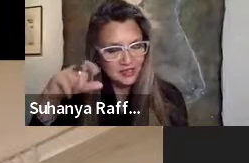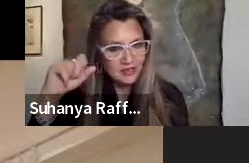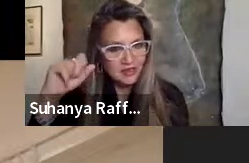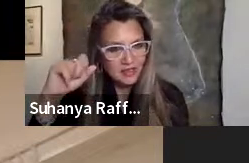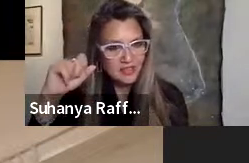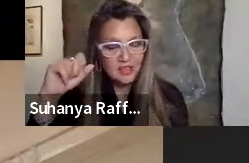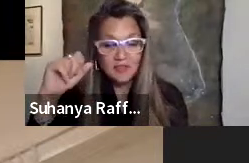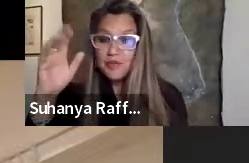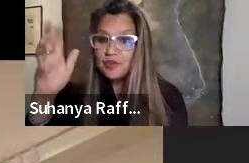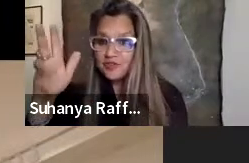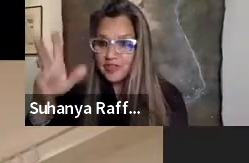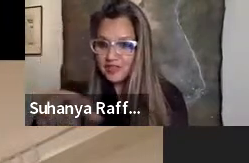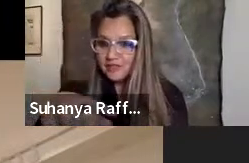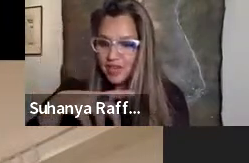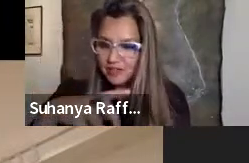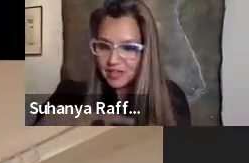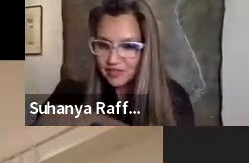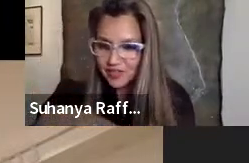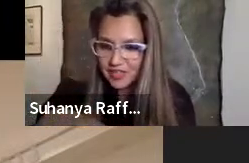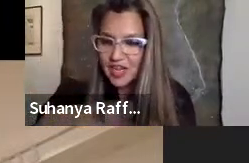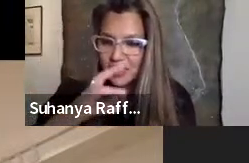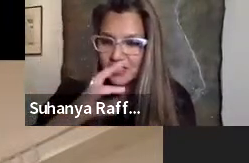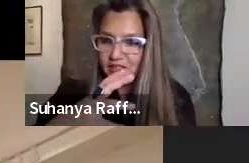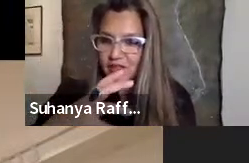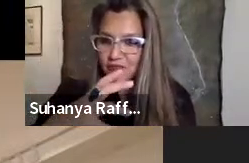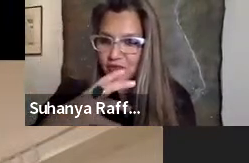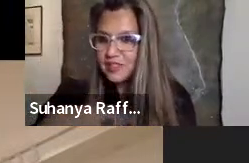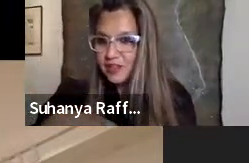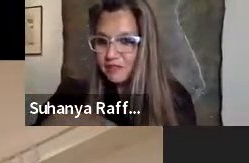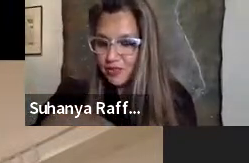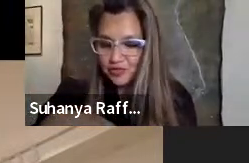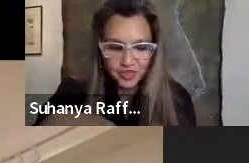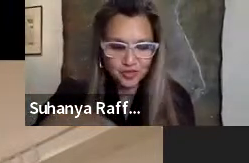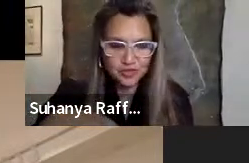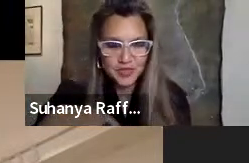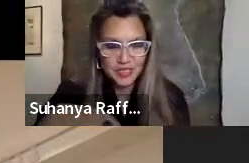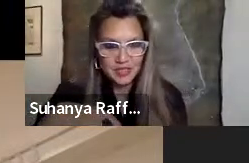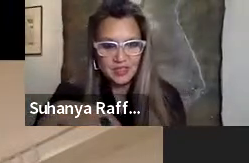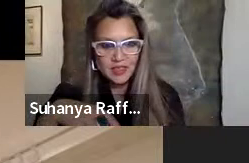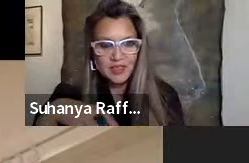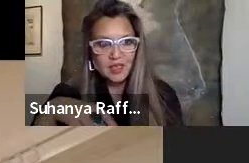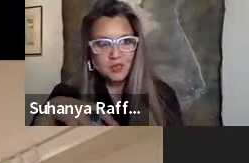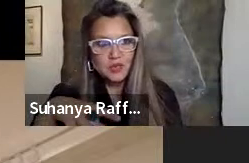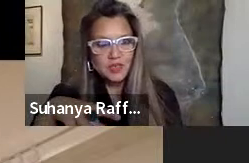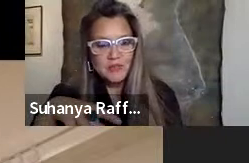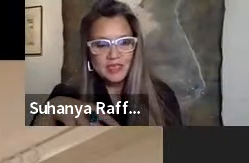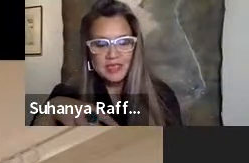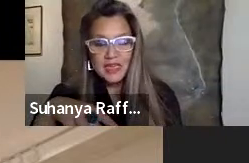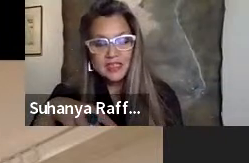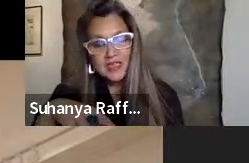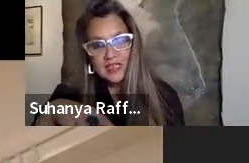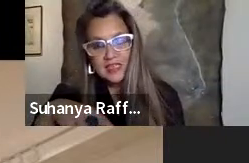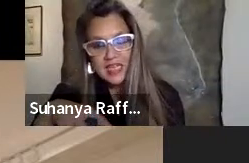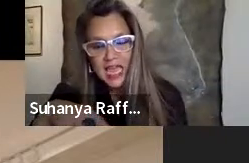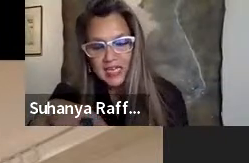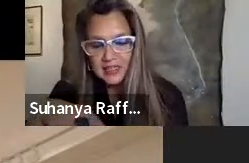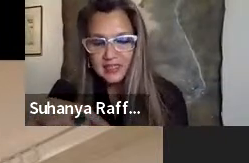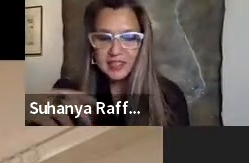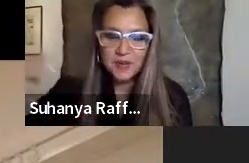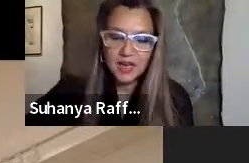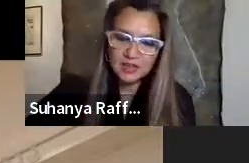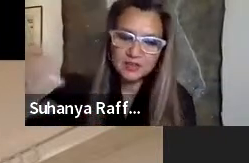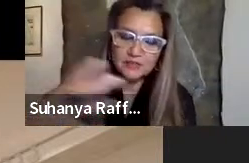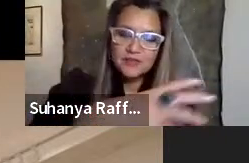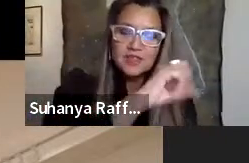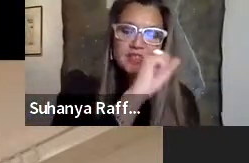This is a self-portrait. It's a very interesting idea of what a self-portrait could be. A work made in 1998,